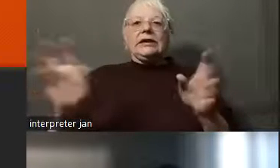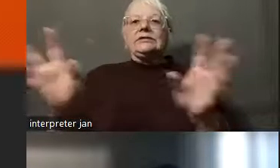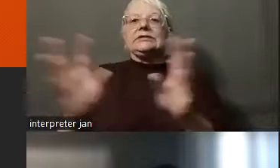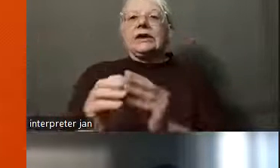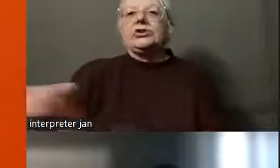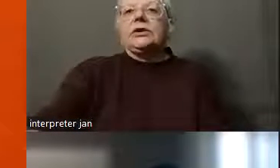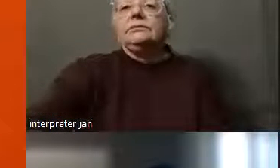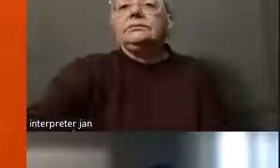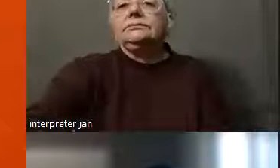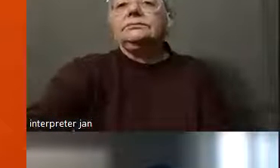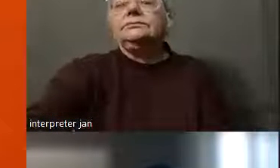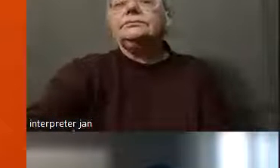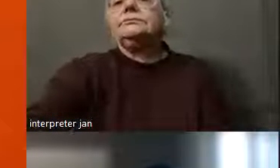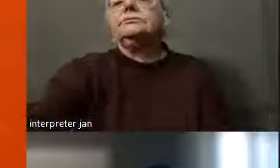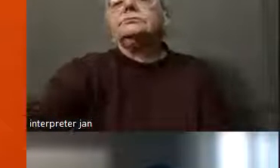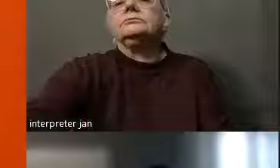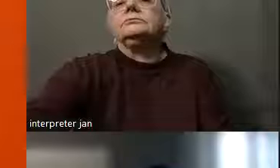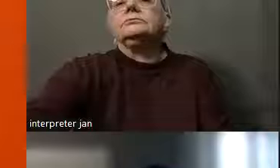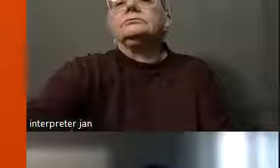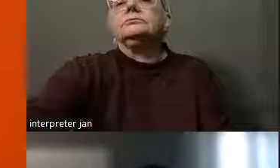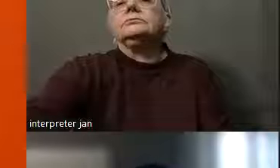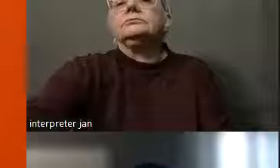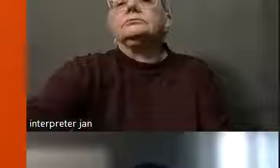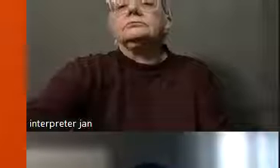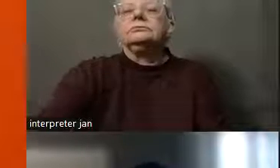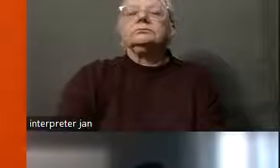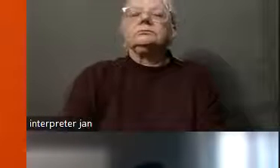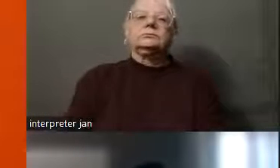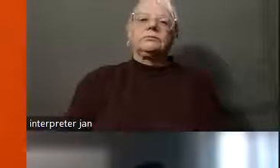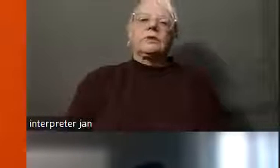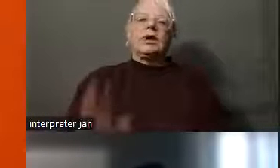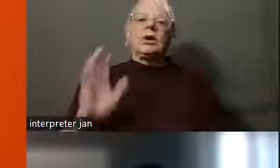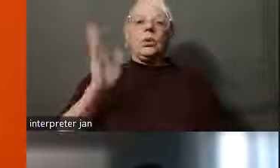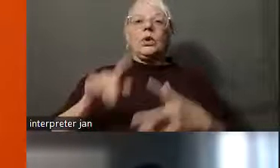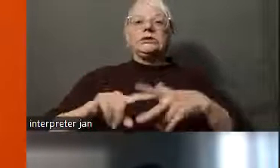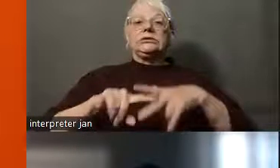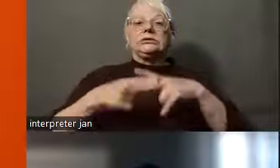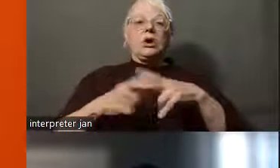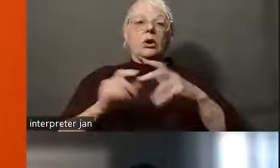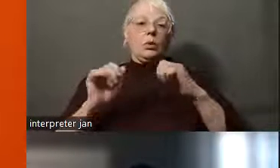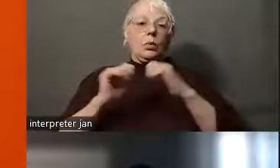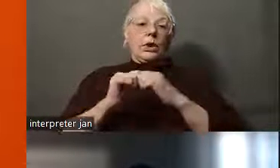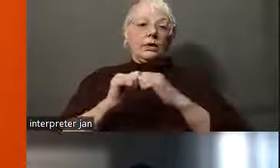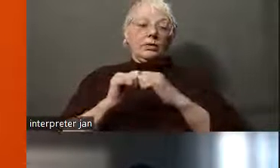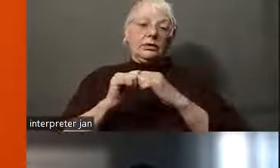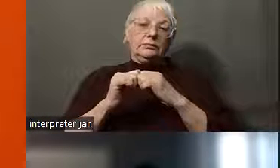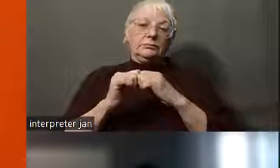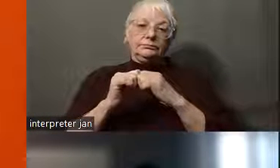on grants to justice. We will start with, I'm